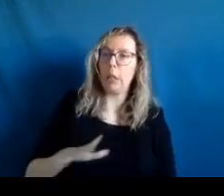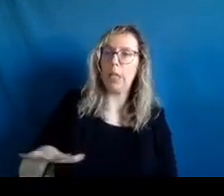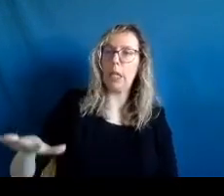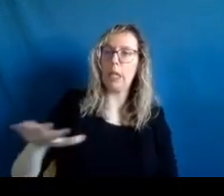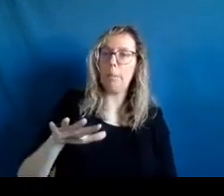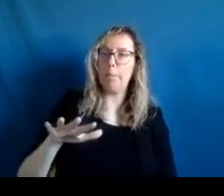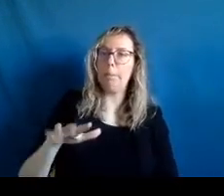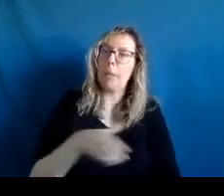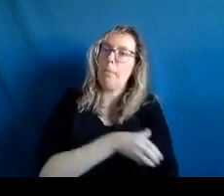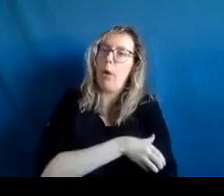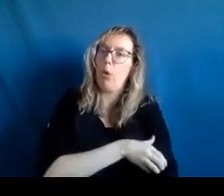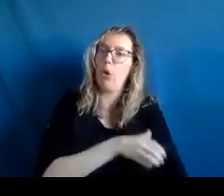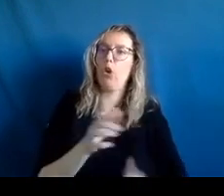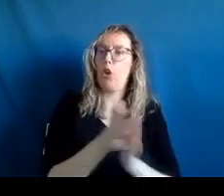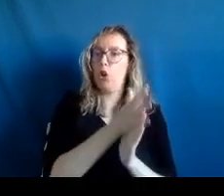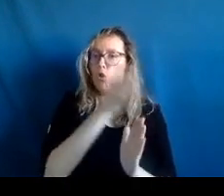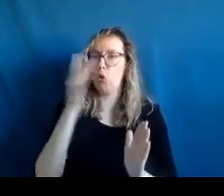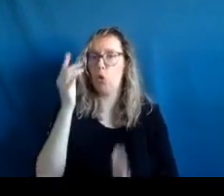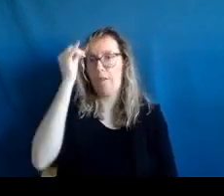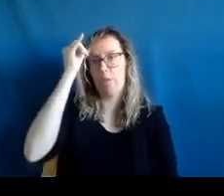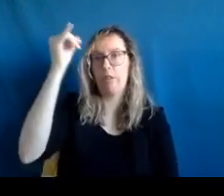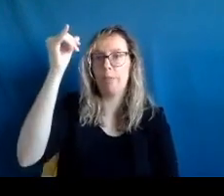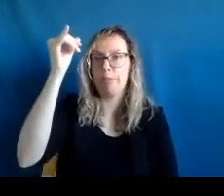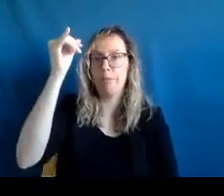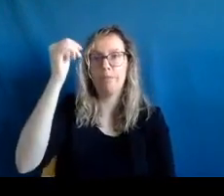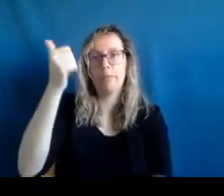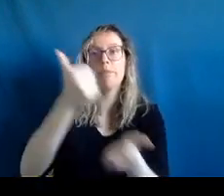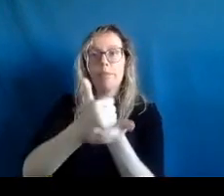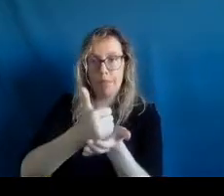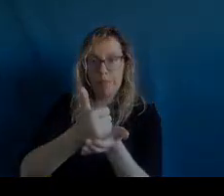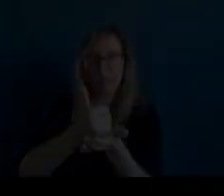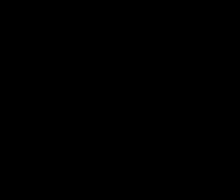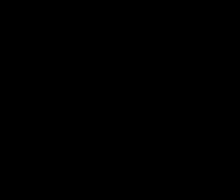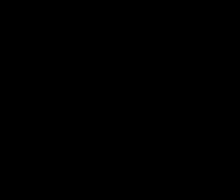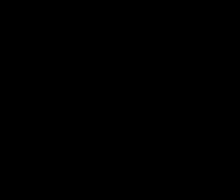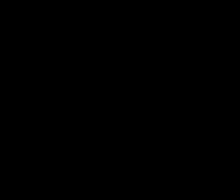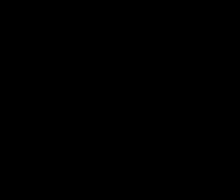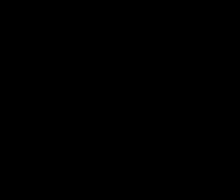glory forever. Amen.